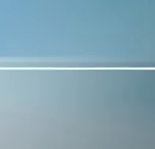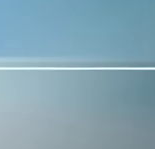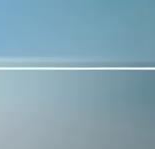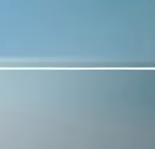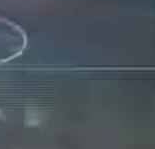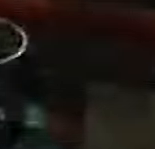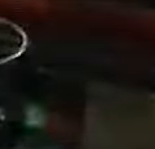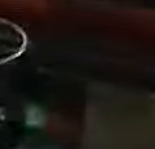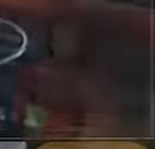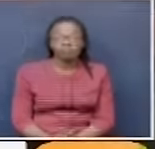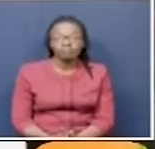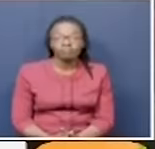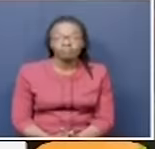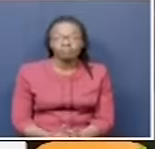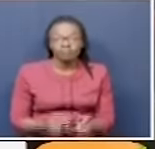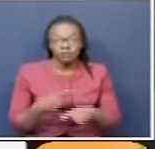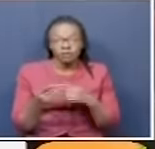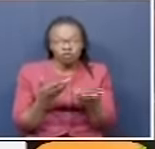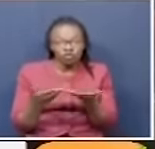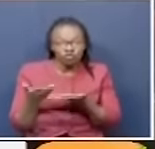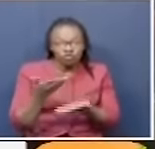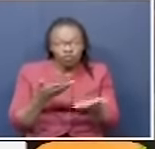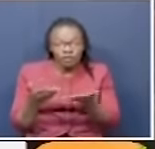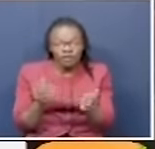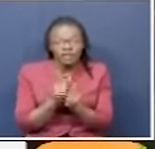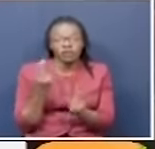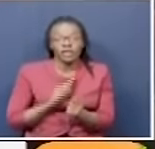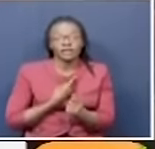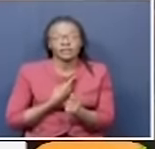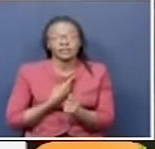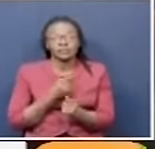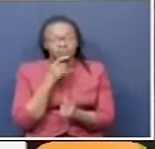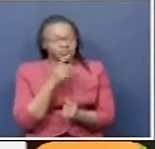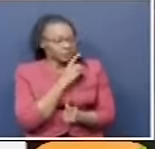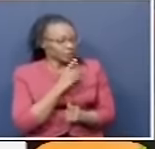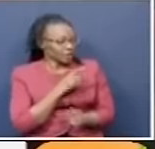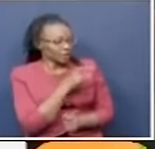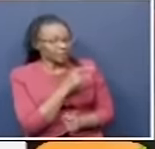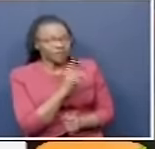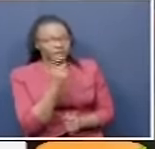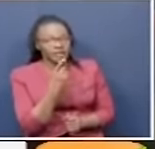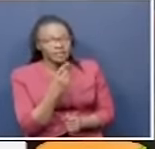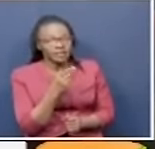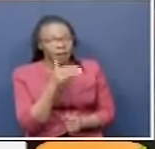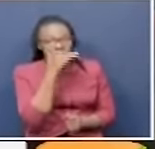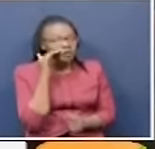hashtag is GamePlan2017. I don't know what you think. Keep talking to us. David McCallie, fast. Musalia Mudavadi's